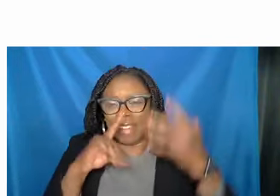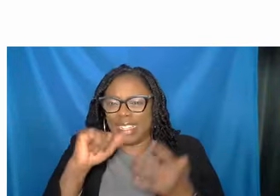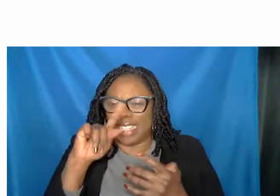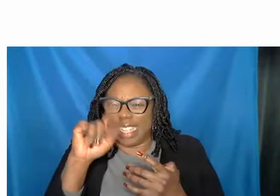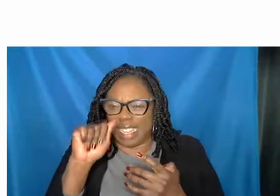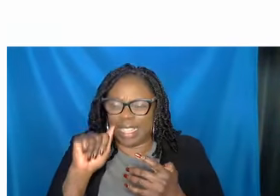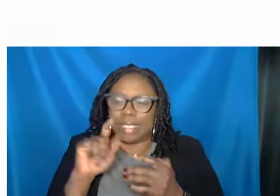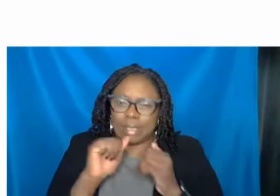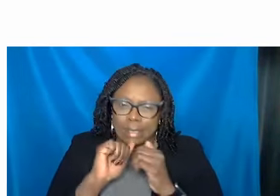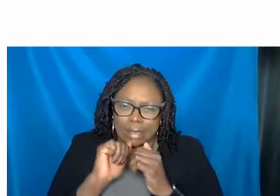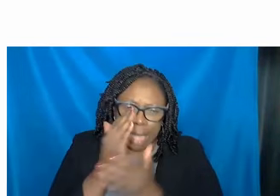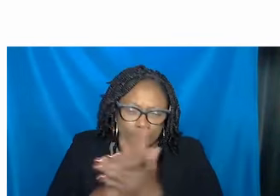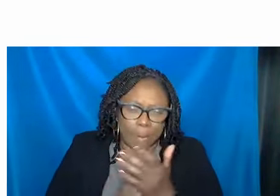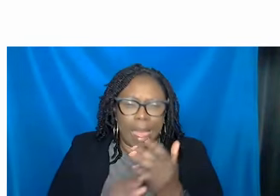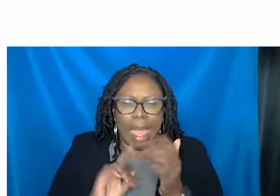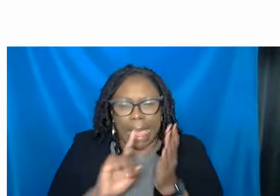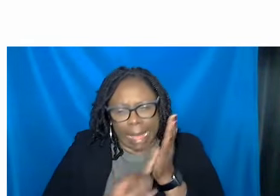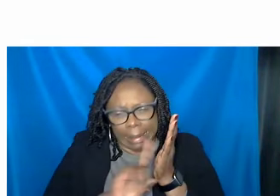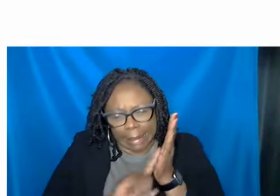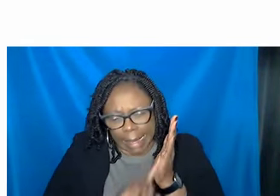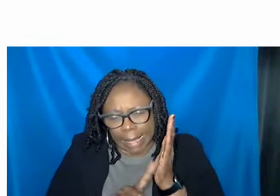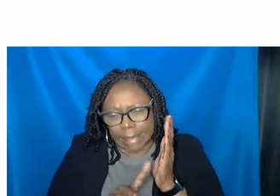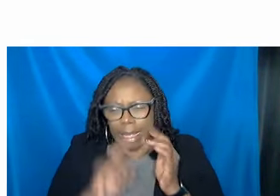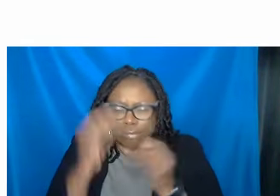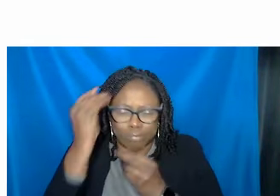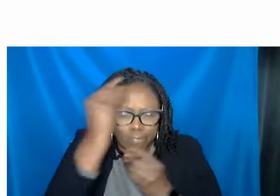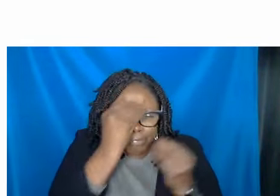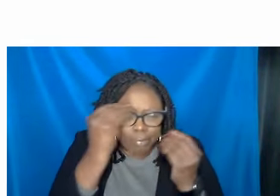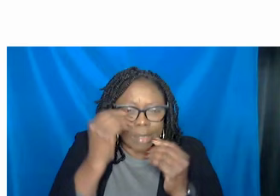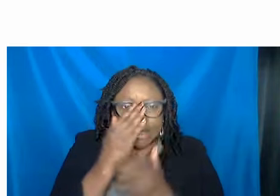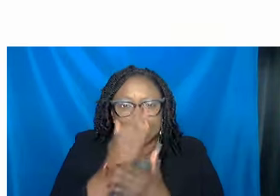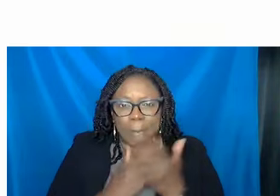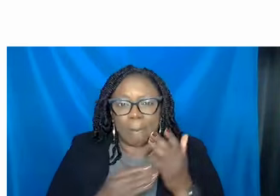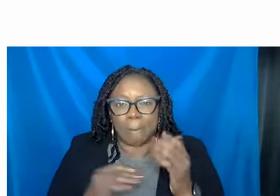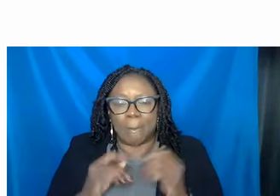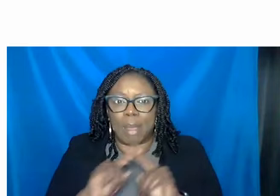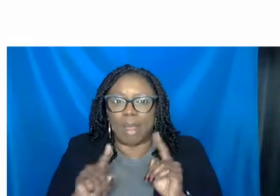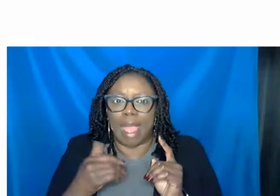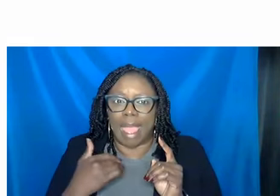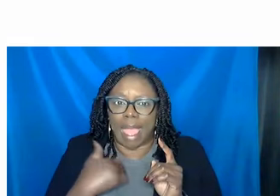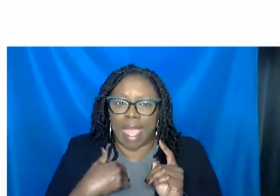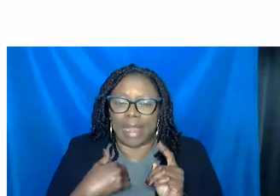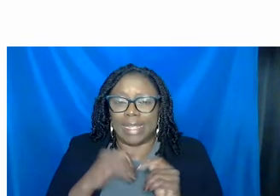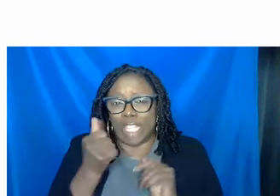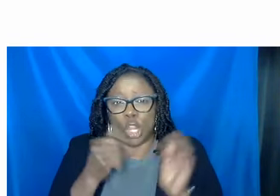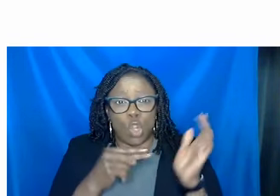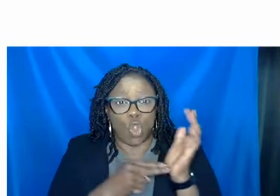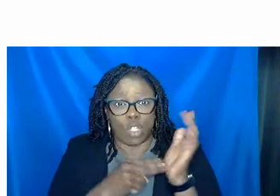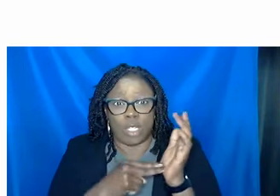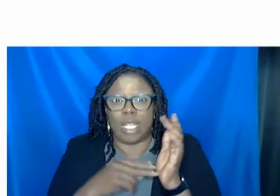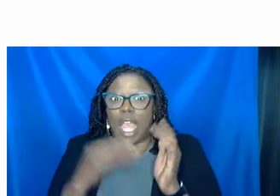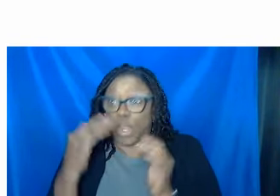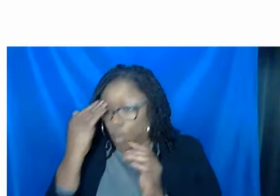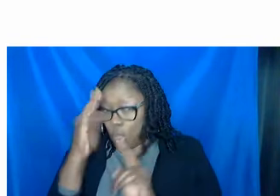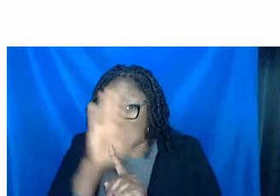it. Some of it I just did in some preliminary quotes, right? I had a convenience sample of 10 nurses. Those were nurses I